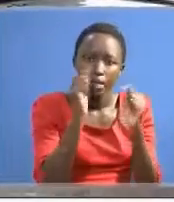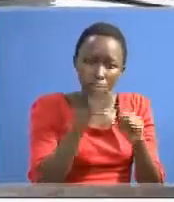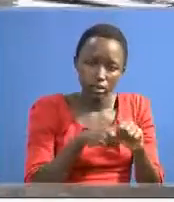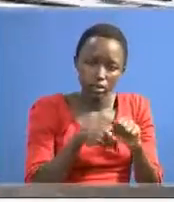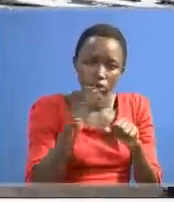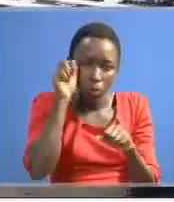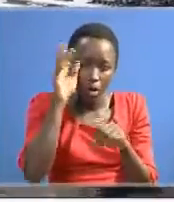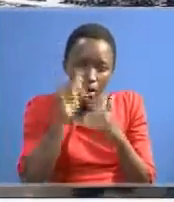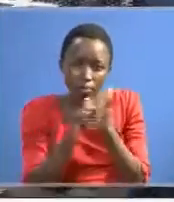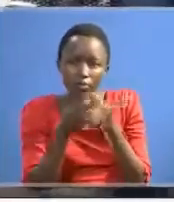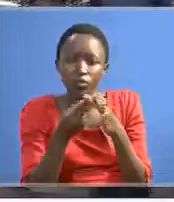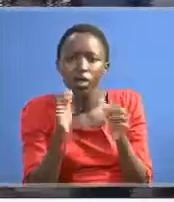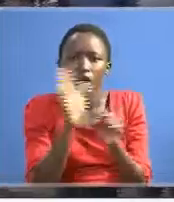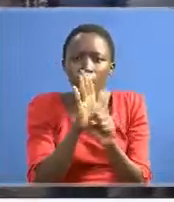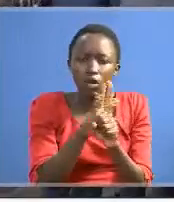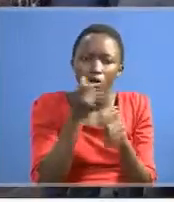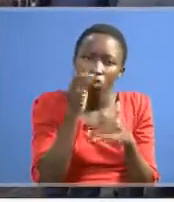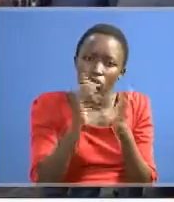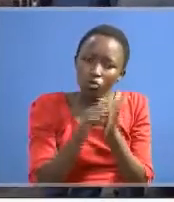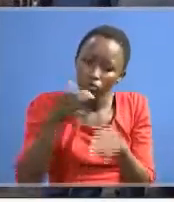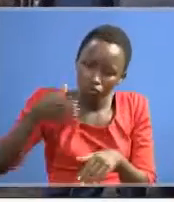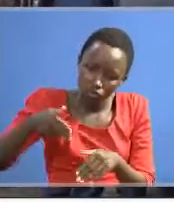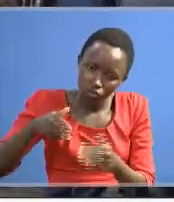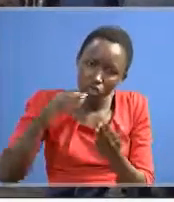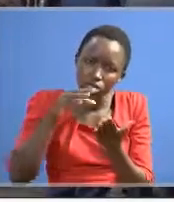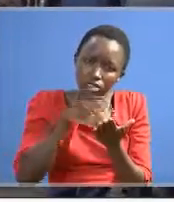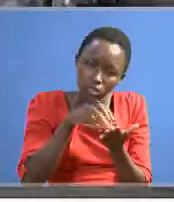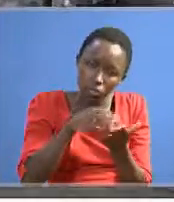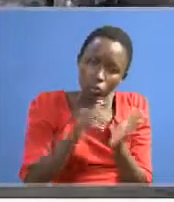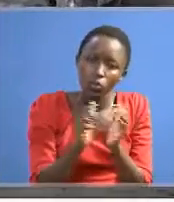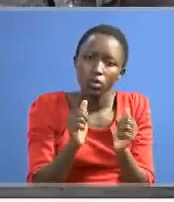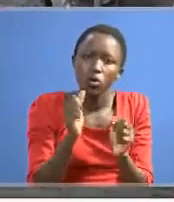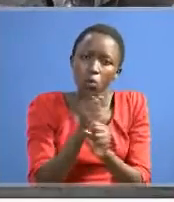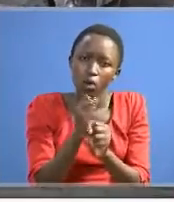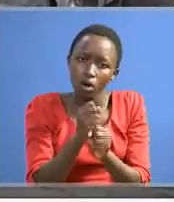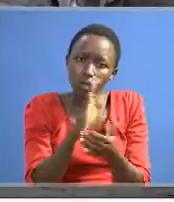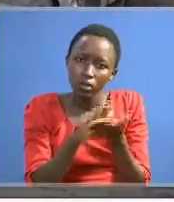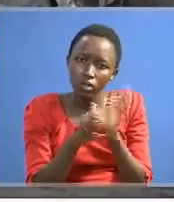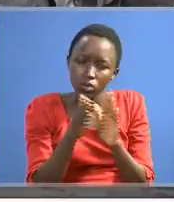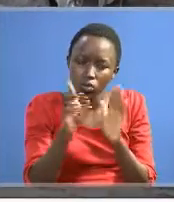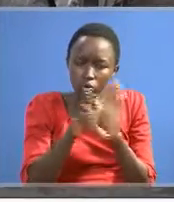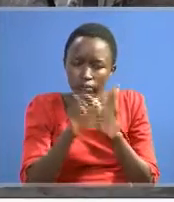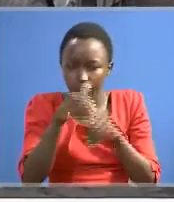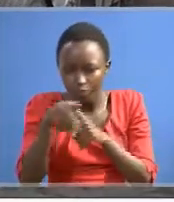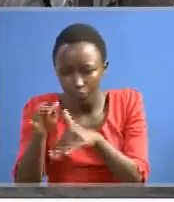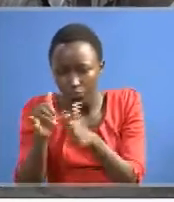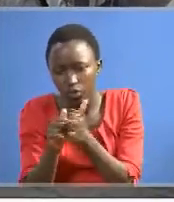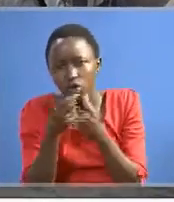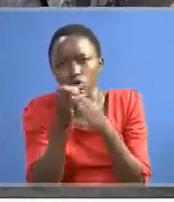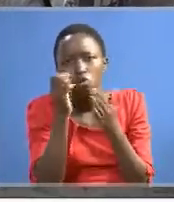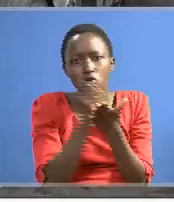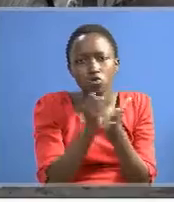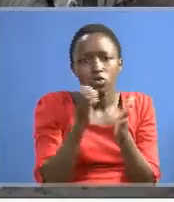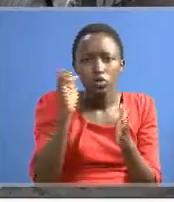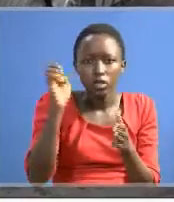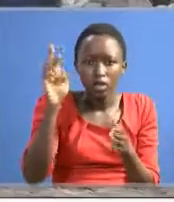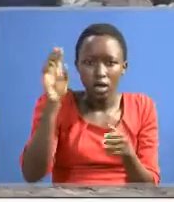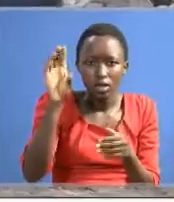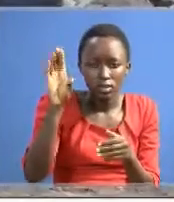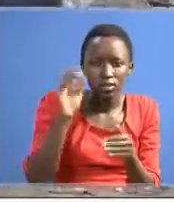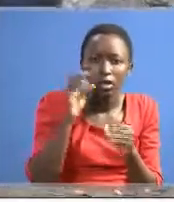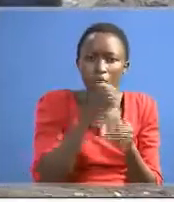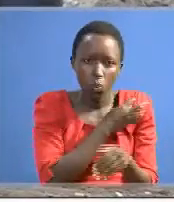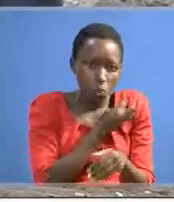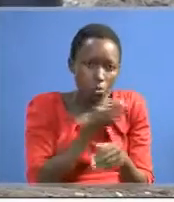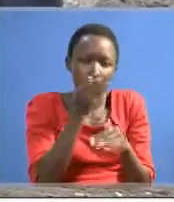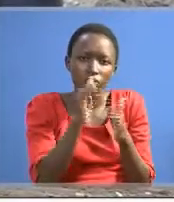of revelations that there are many filling stations operating in the area illegally. ERC officials have, however, been complaining of